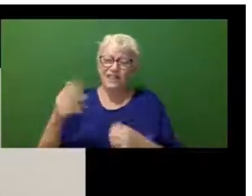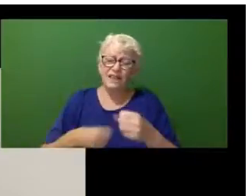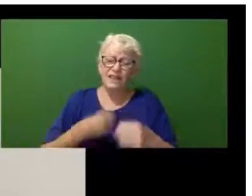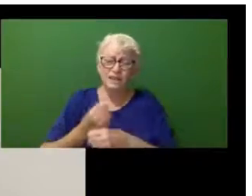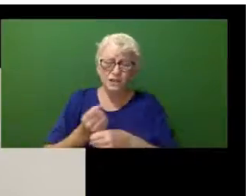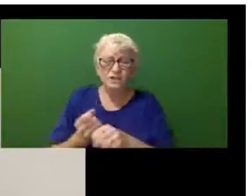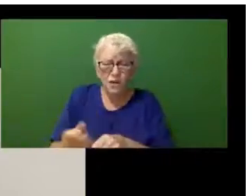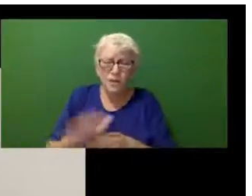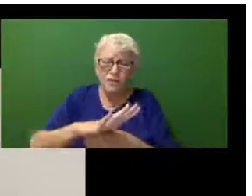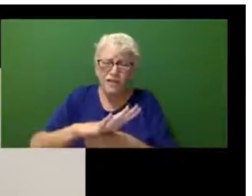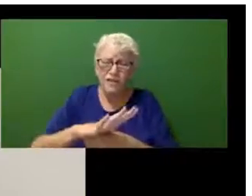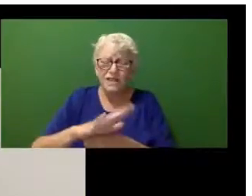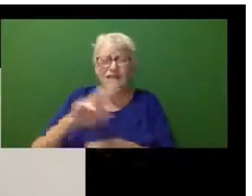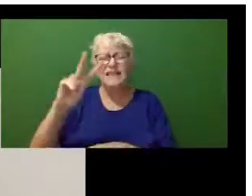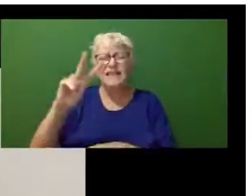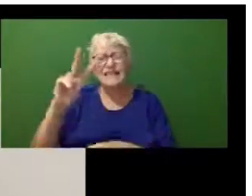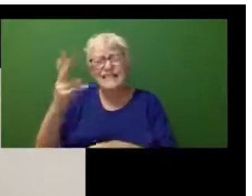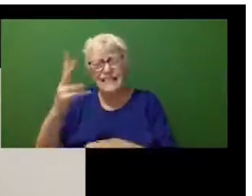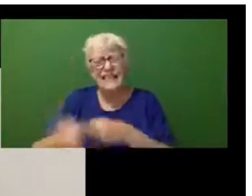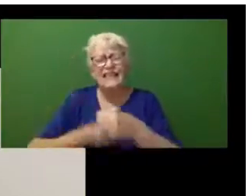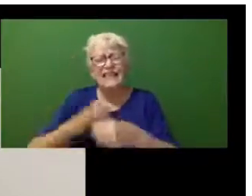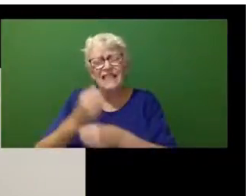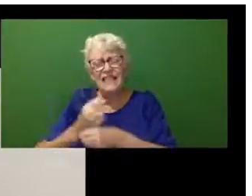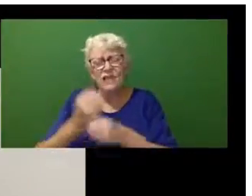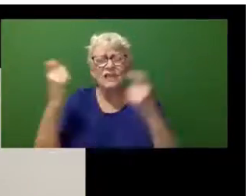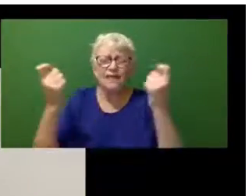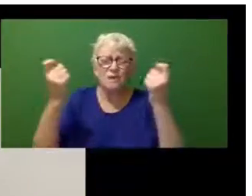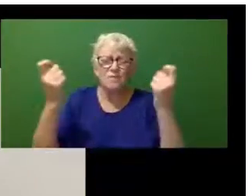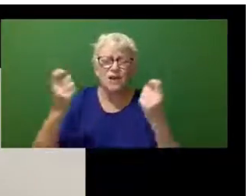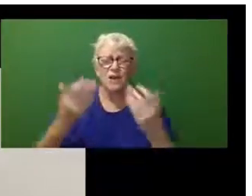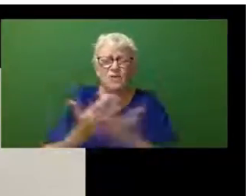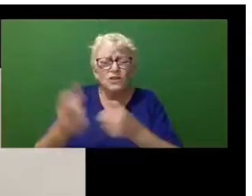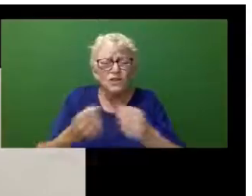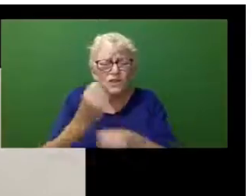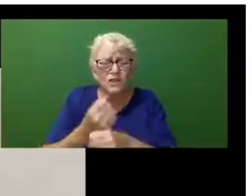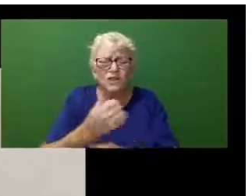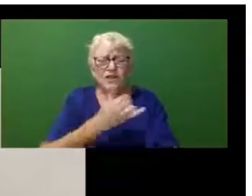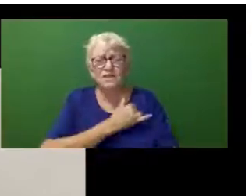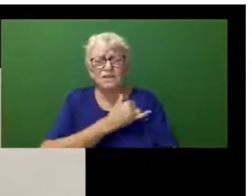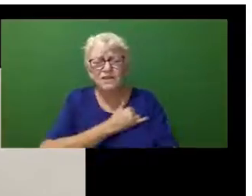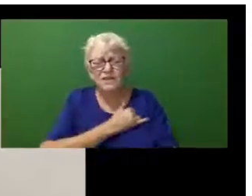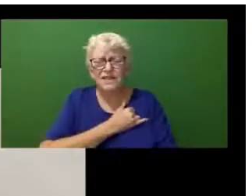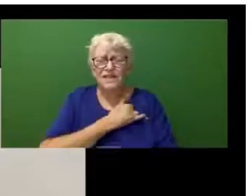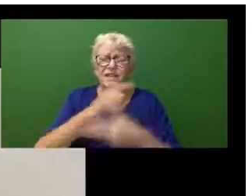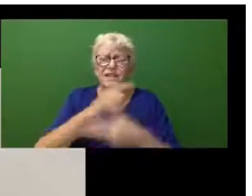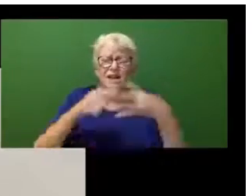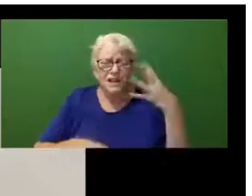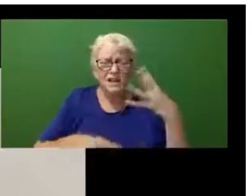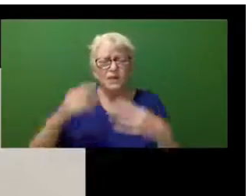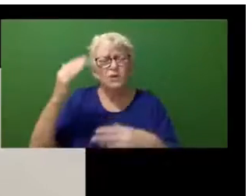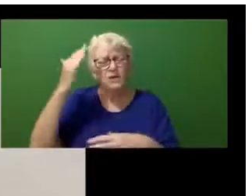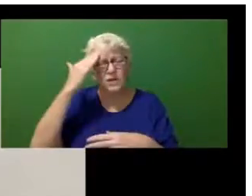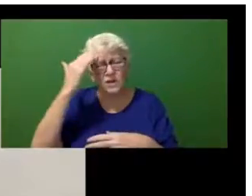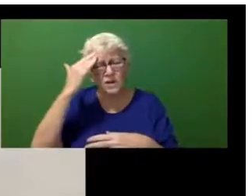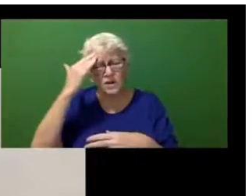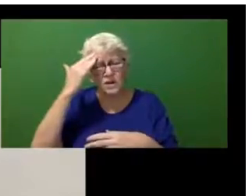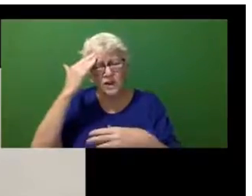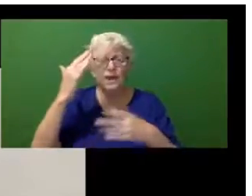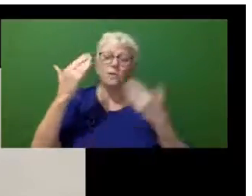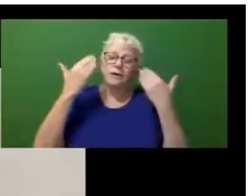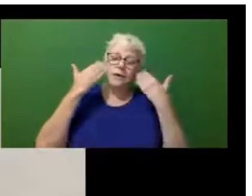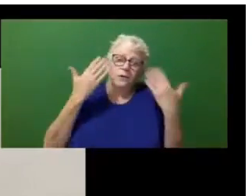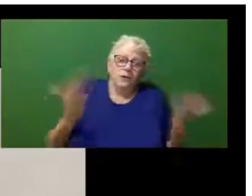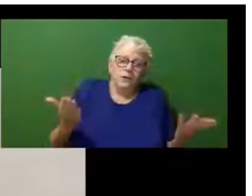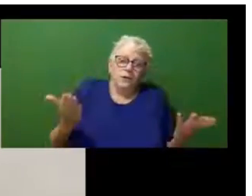year of COVID. This is our second High Holy Days within the pandemic, and so it's both unfamiliar and familiar. There's